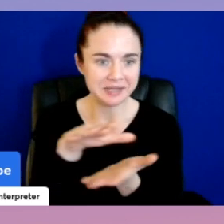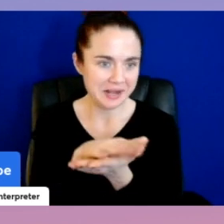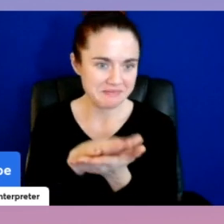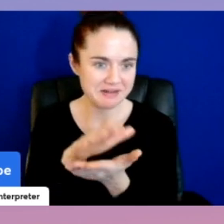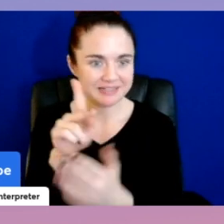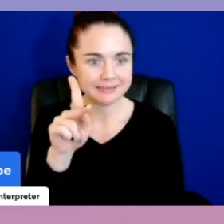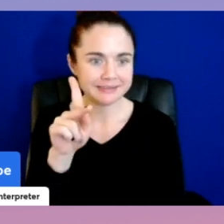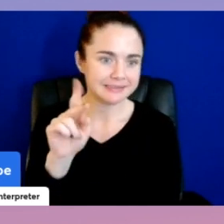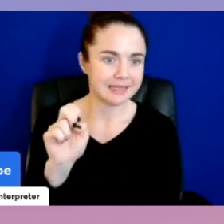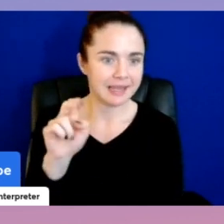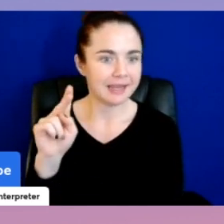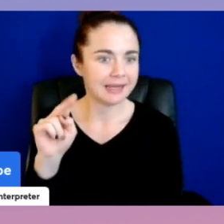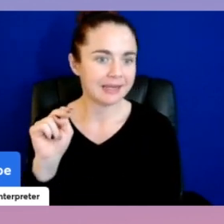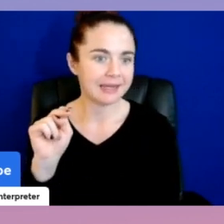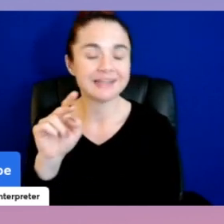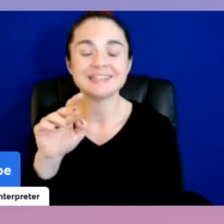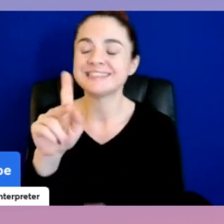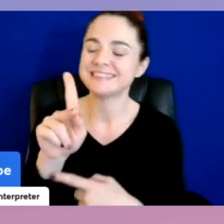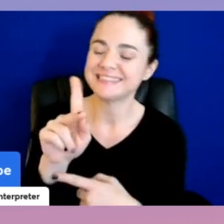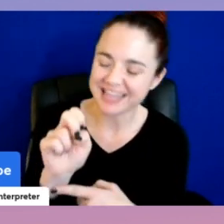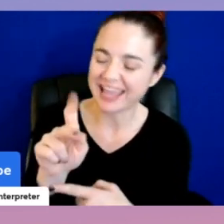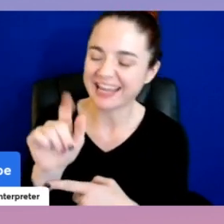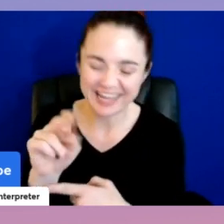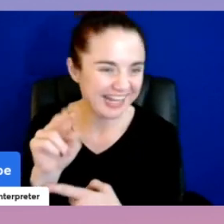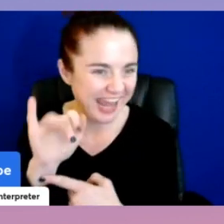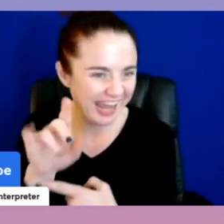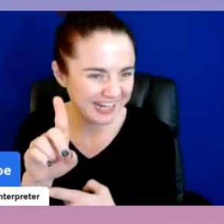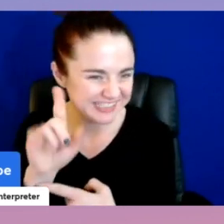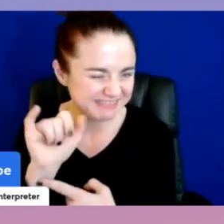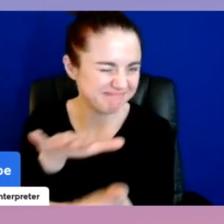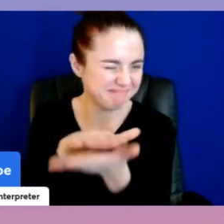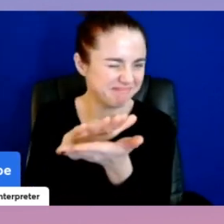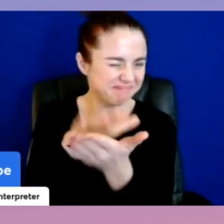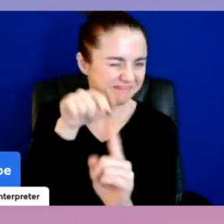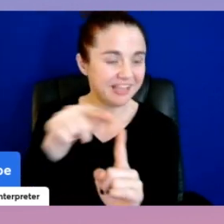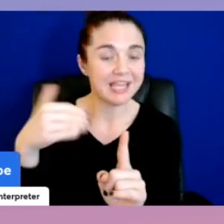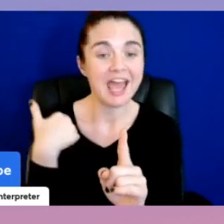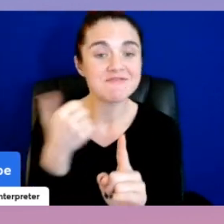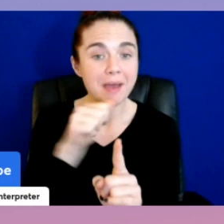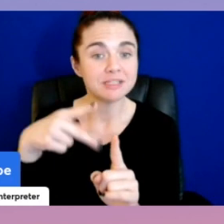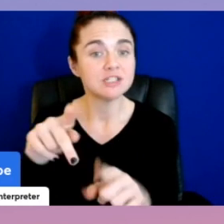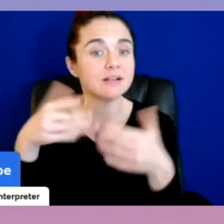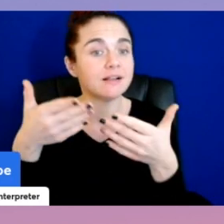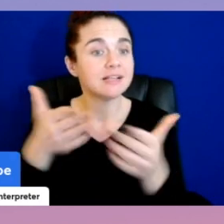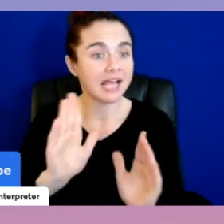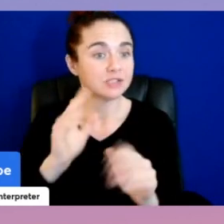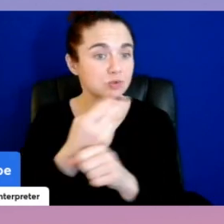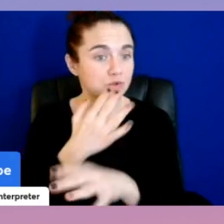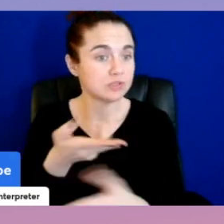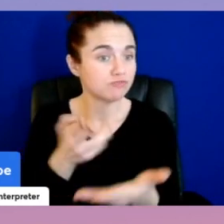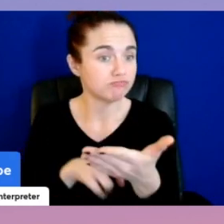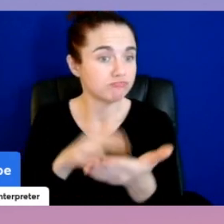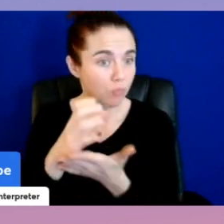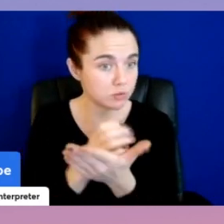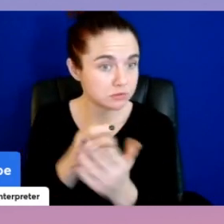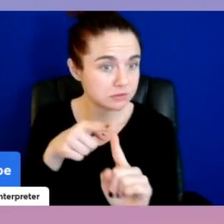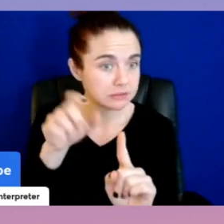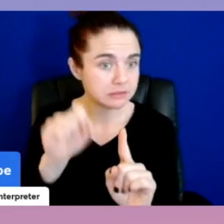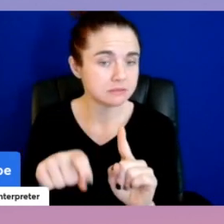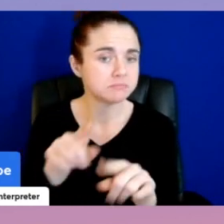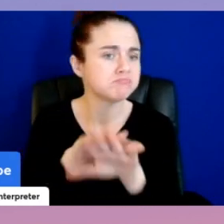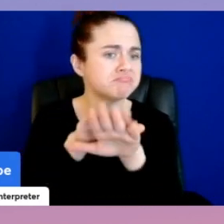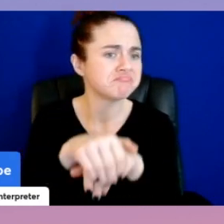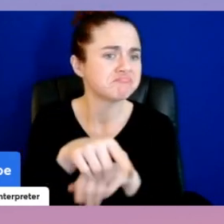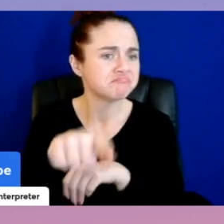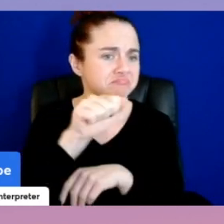do, we're going to have this application that allows users to enroll in courses.